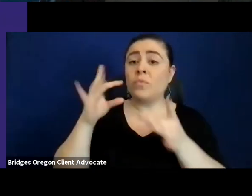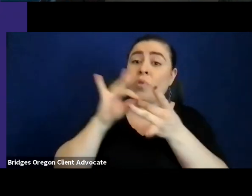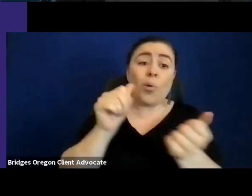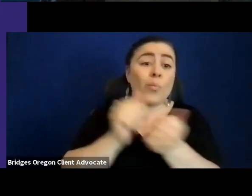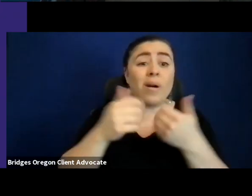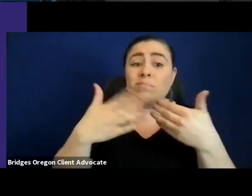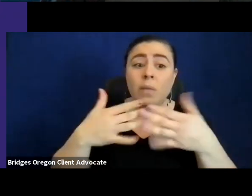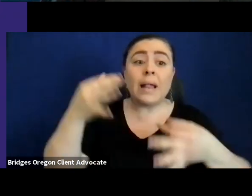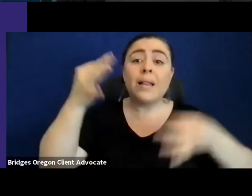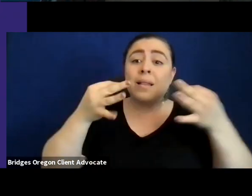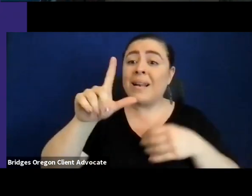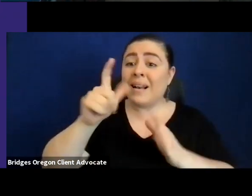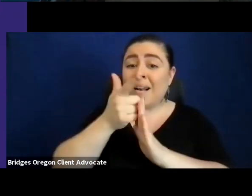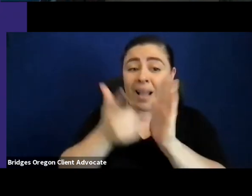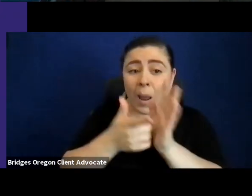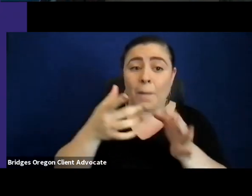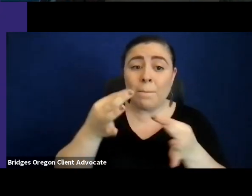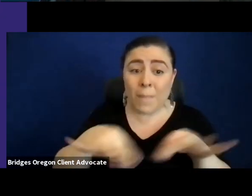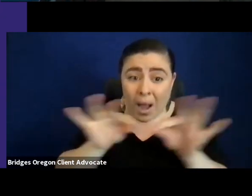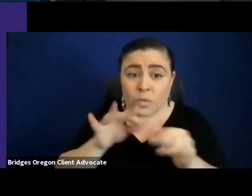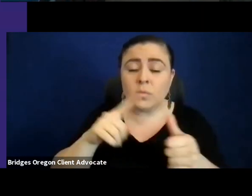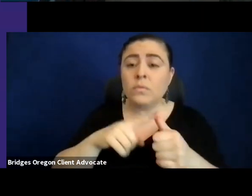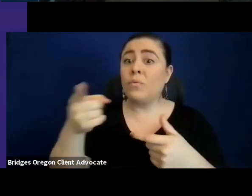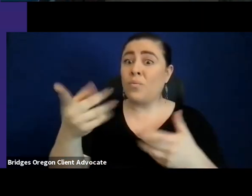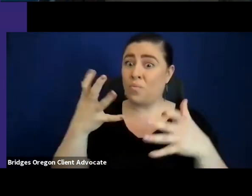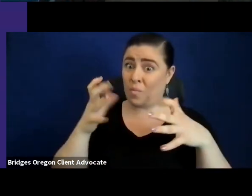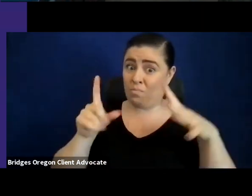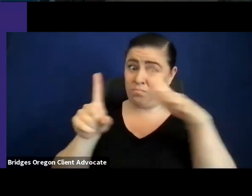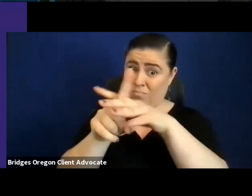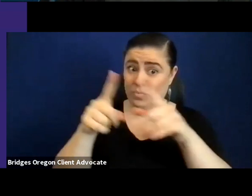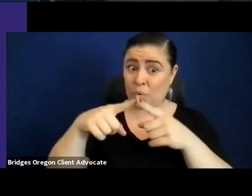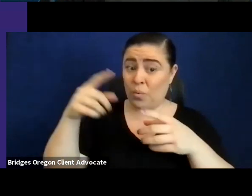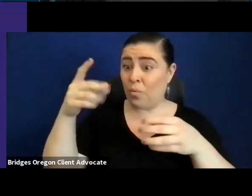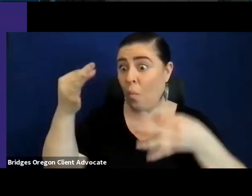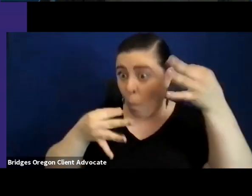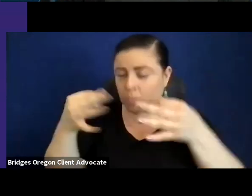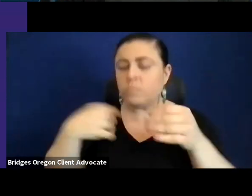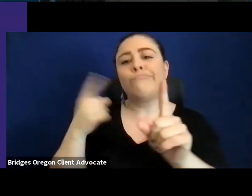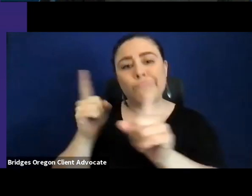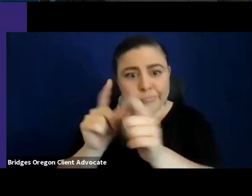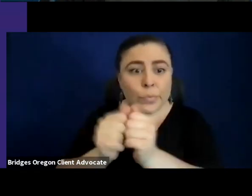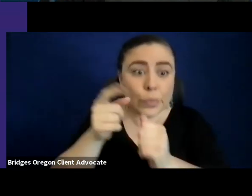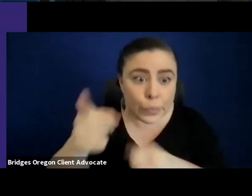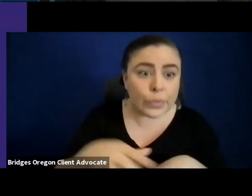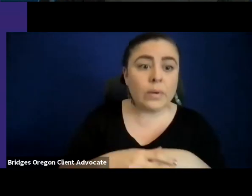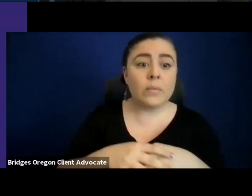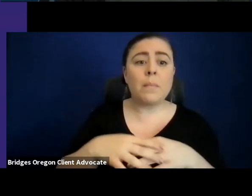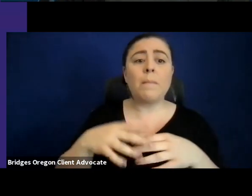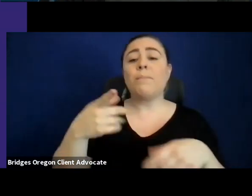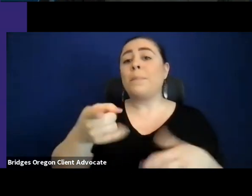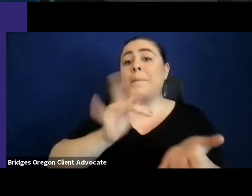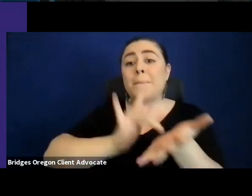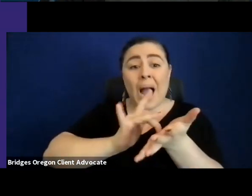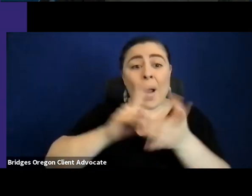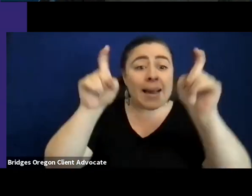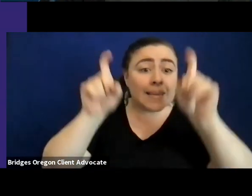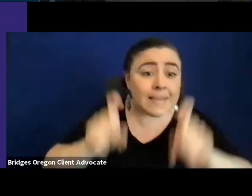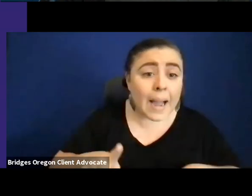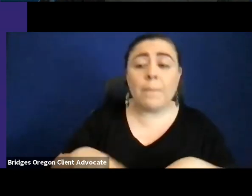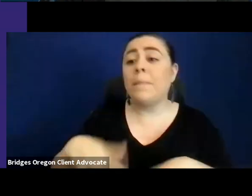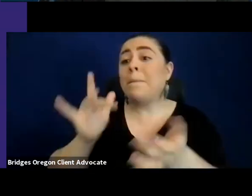work with me as the advocate regarding legal matters. If you want to show up to court, I come with